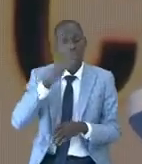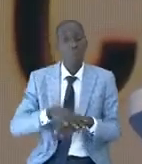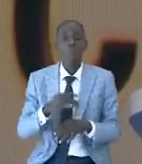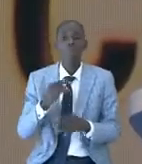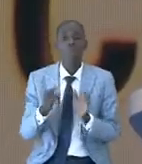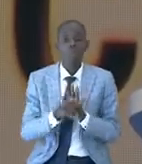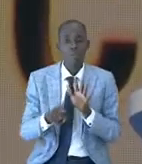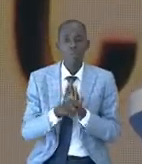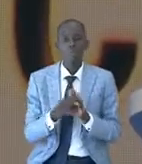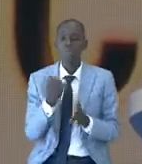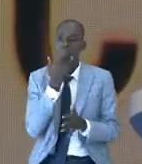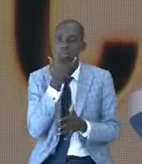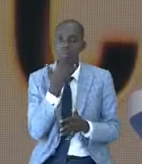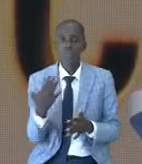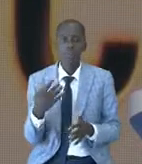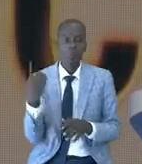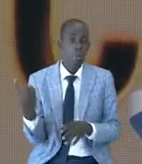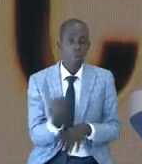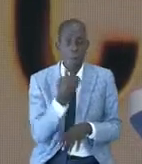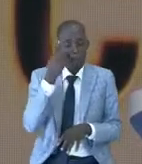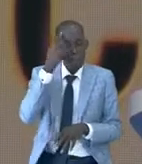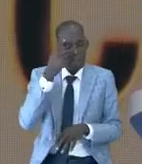Meditate on his marks for your